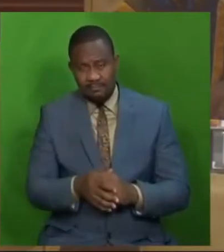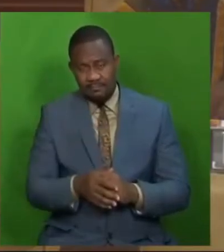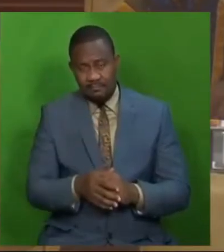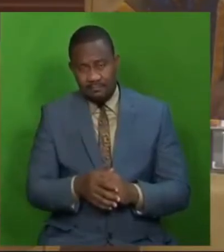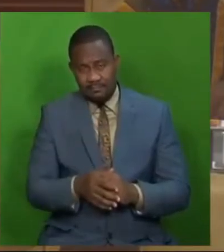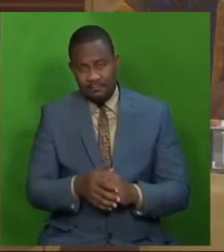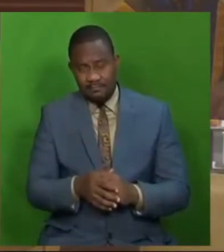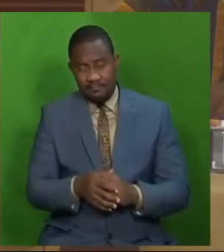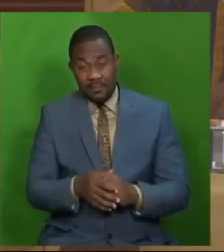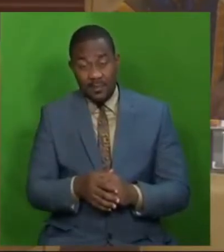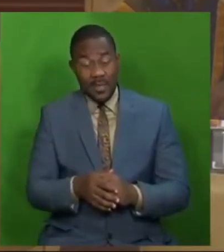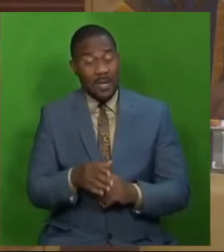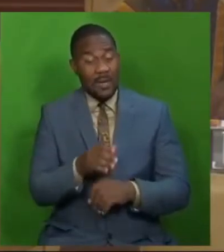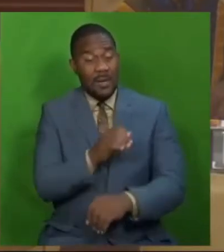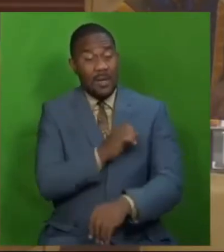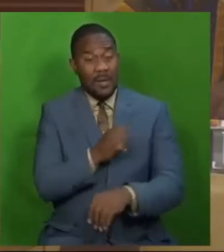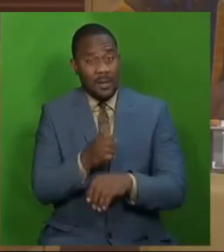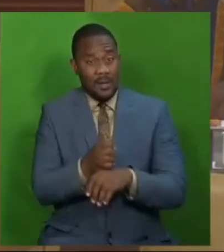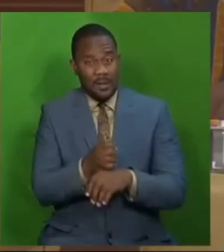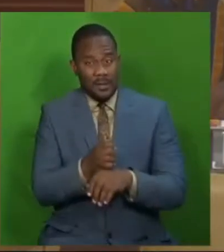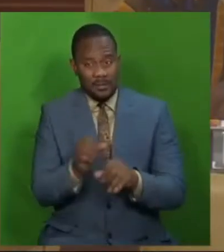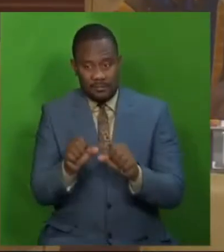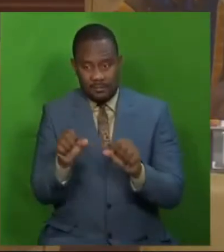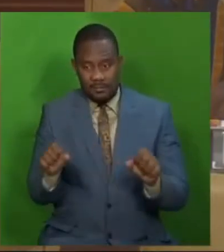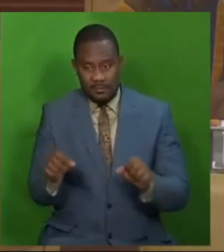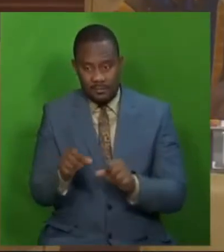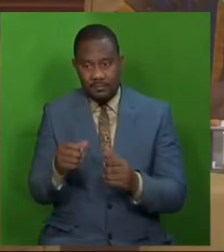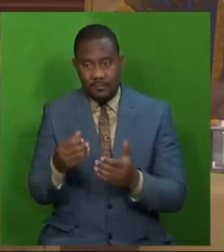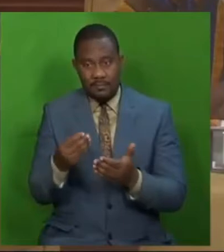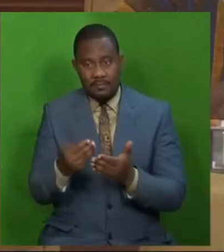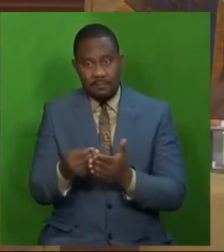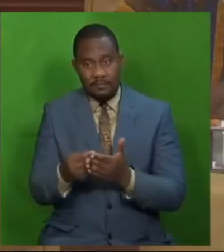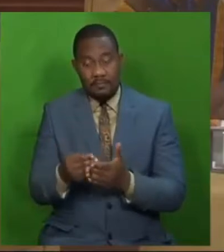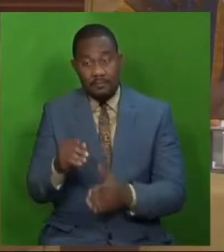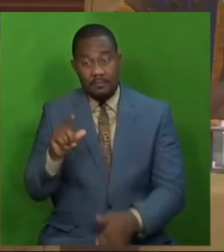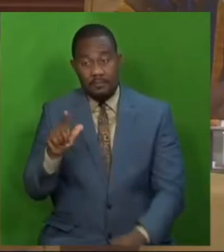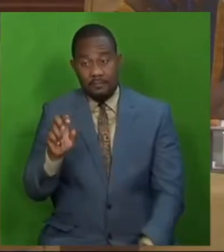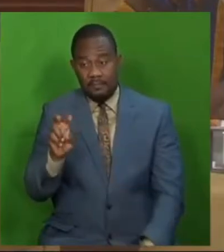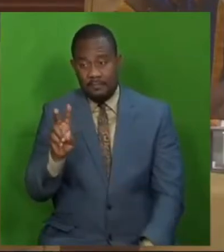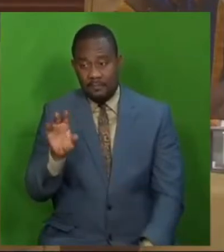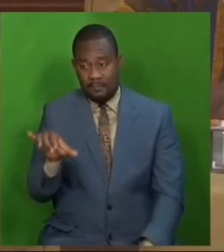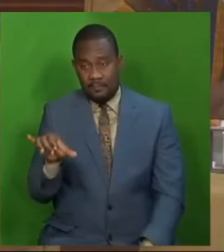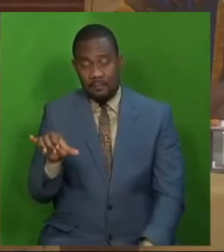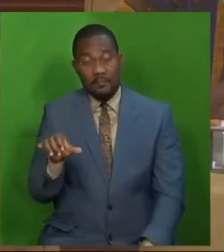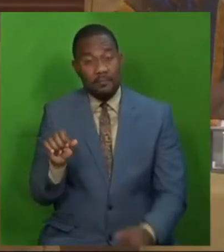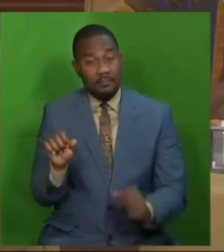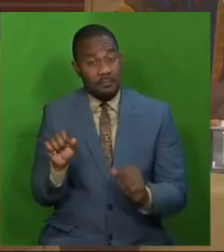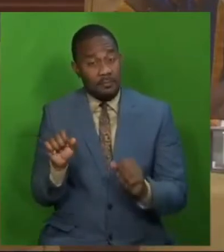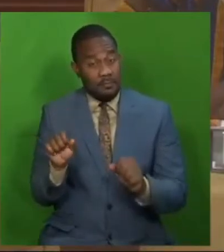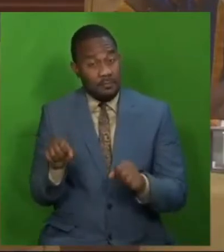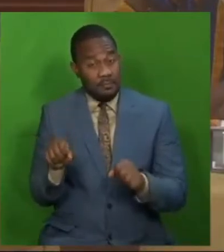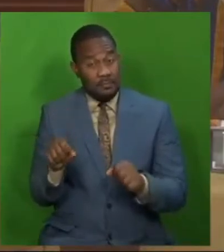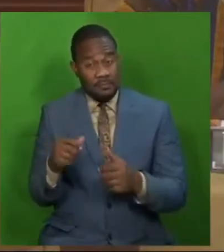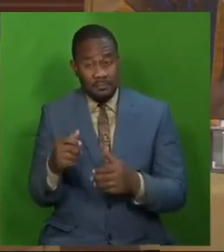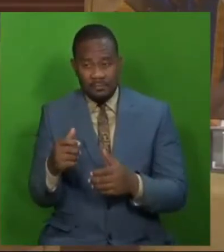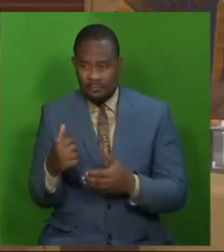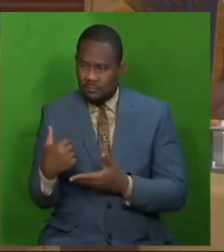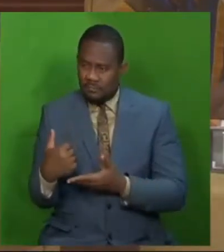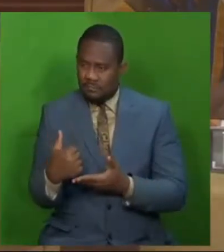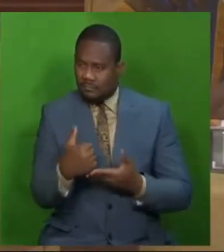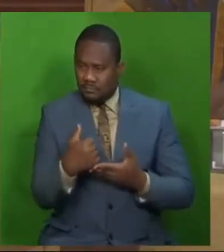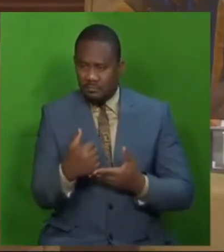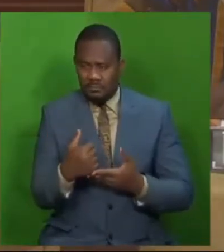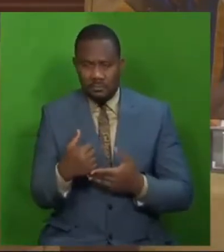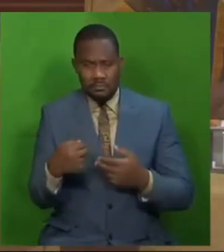sector levies to enable us pay off the debt that was hindering the energy sector to be efficient